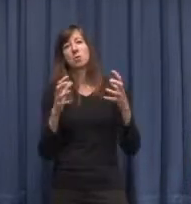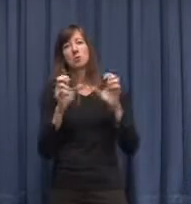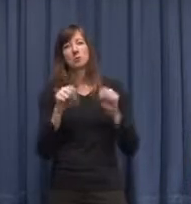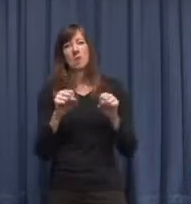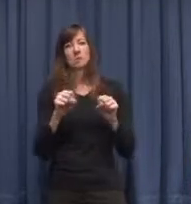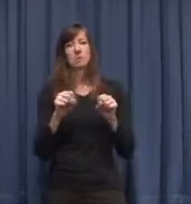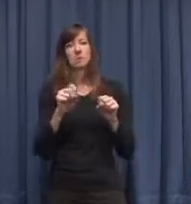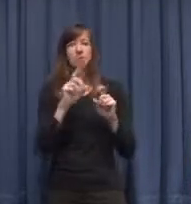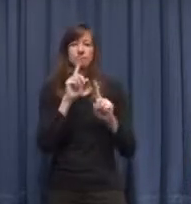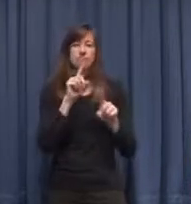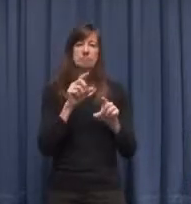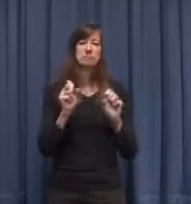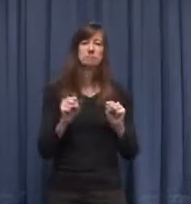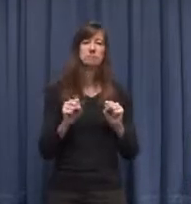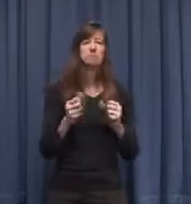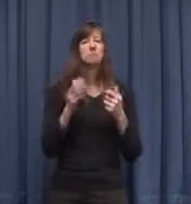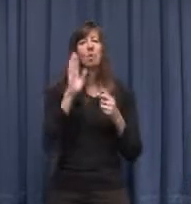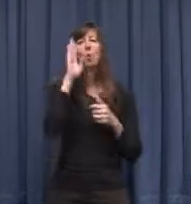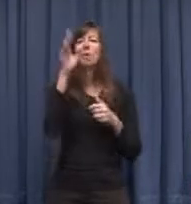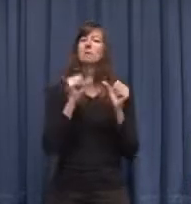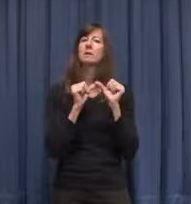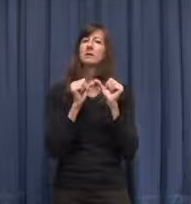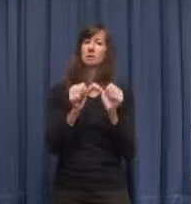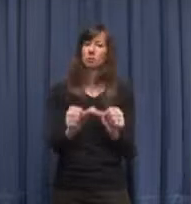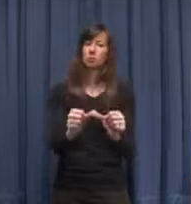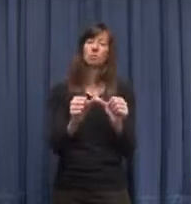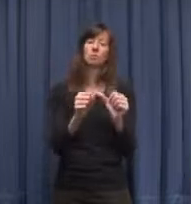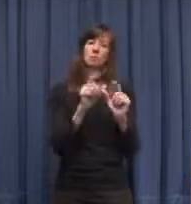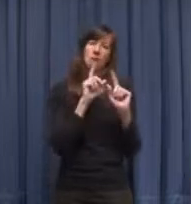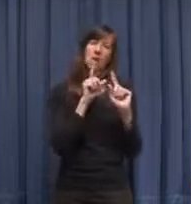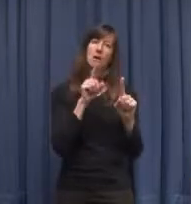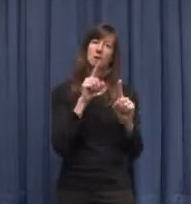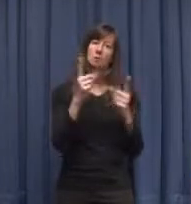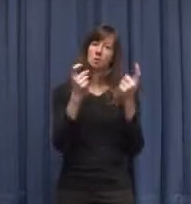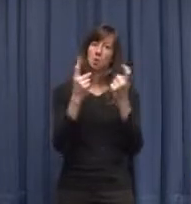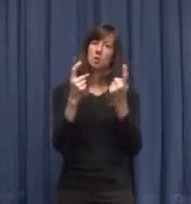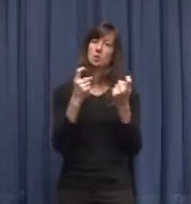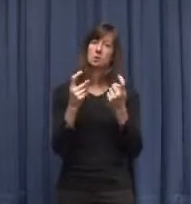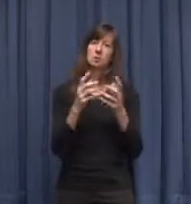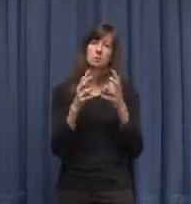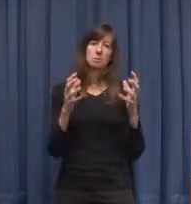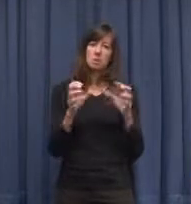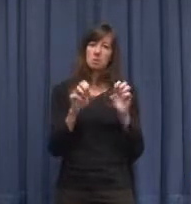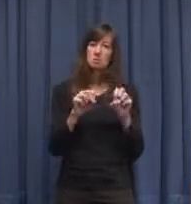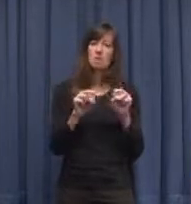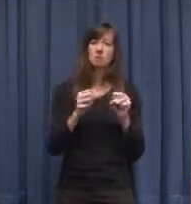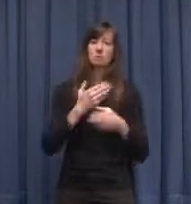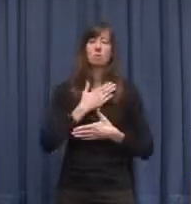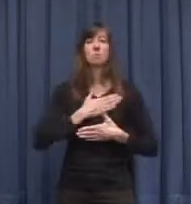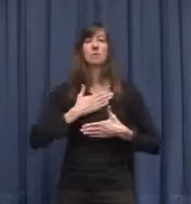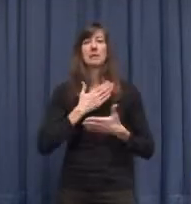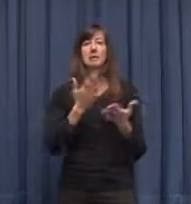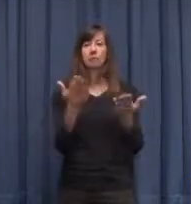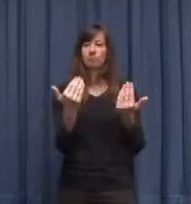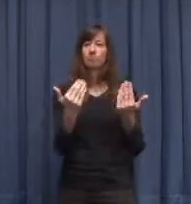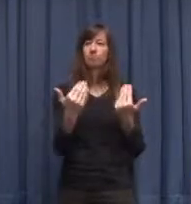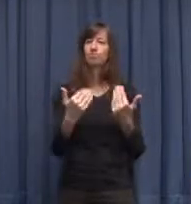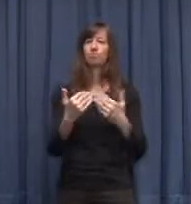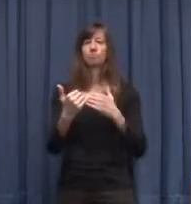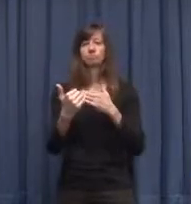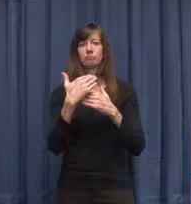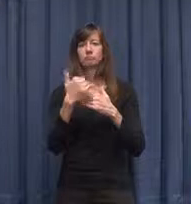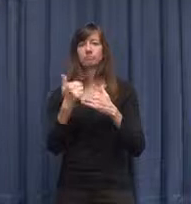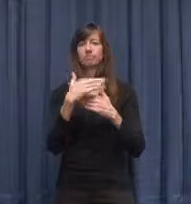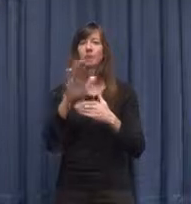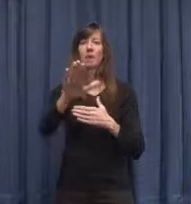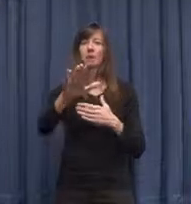we'll continue to answer as many of these as we can. Please keep them coming.